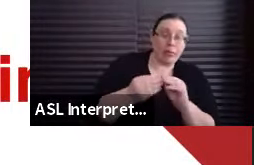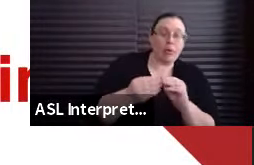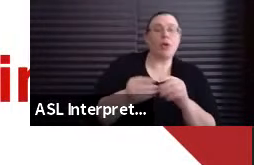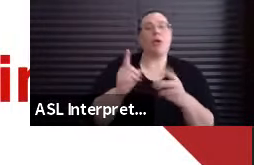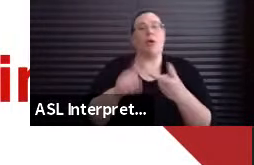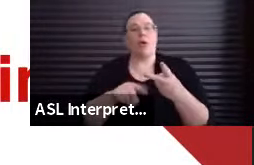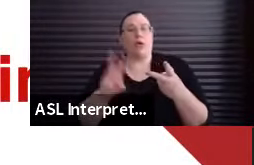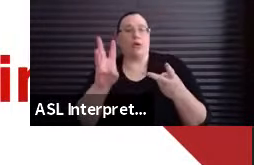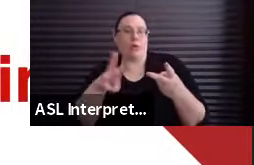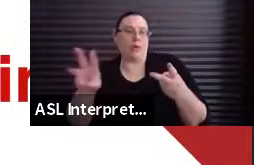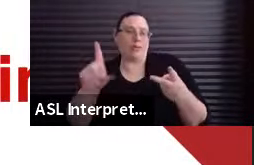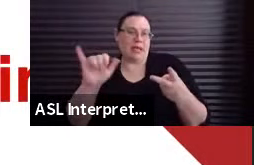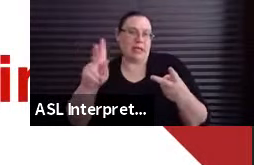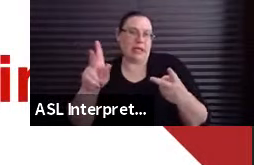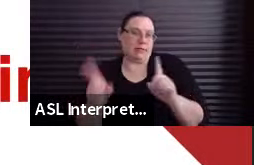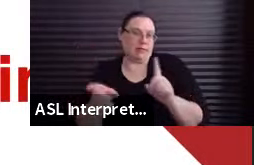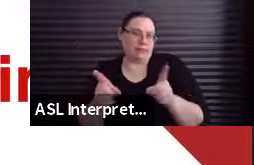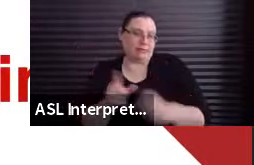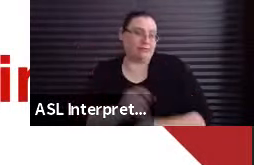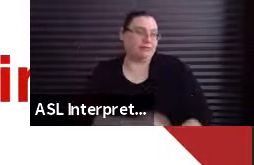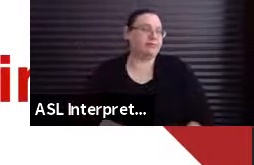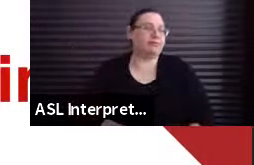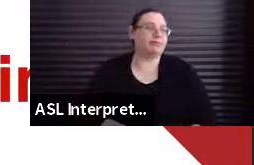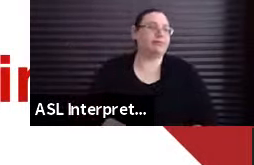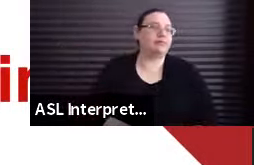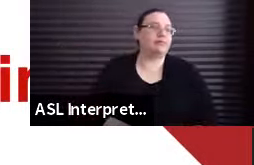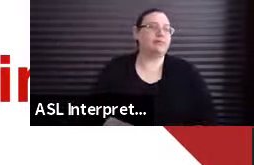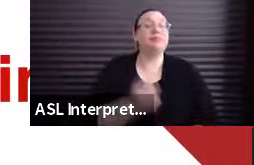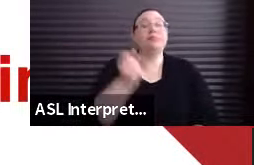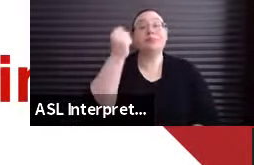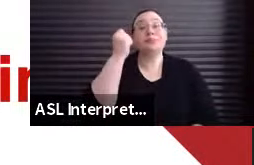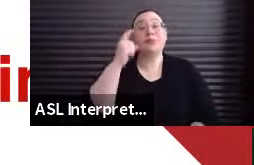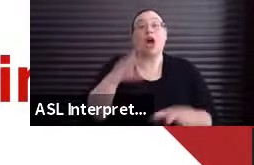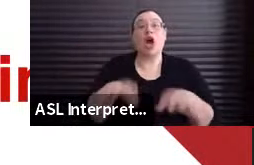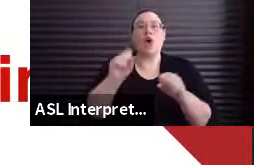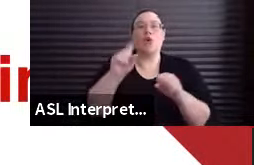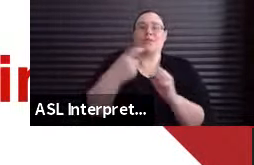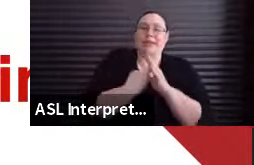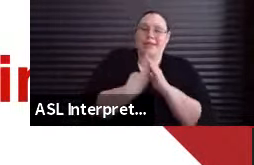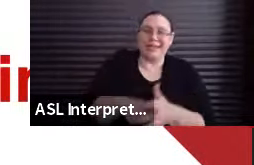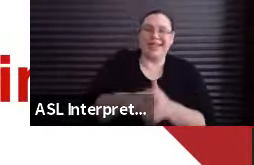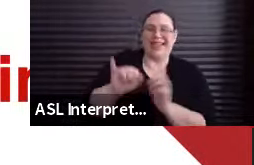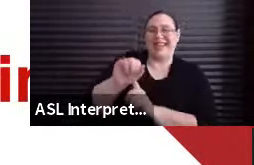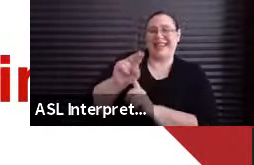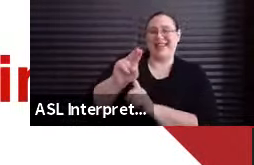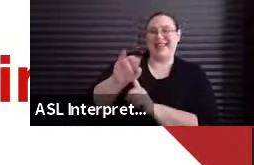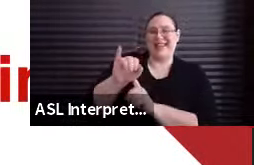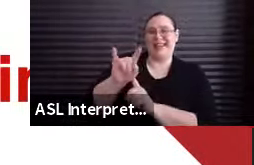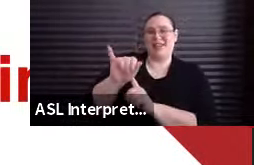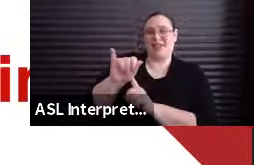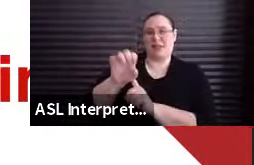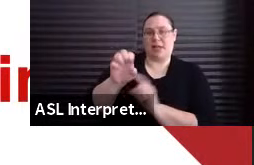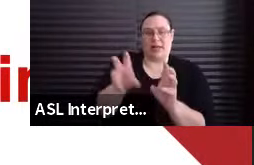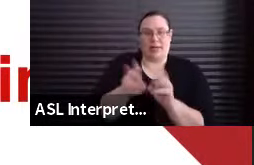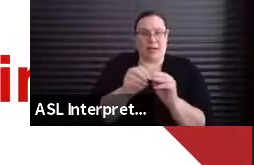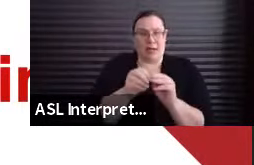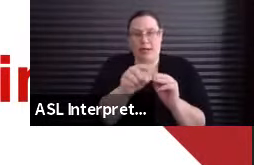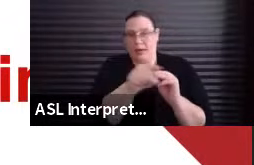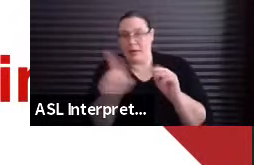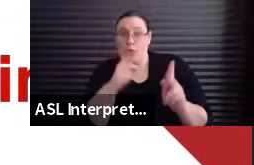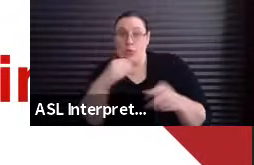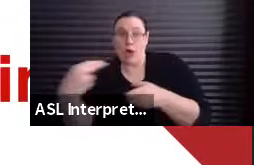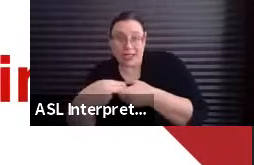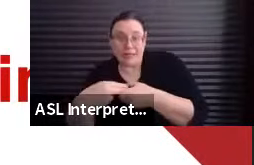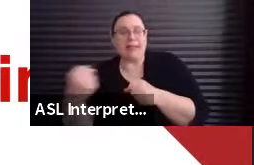website link. And then the host must initiate the Zoom meeting so that the participants can then join the